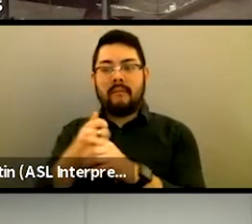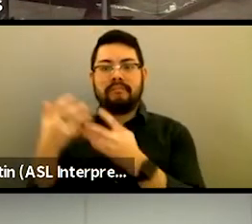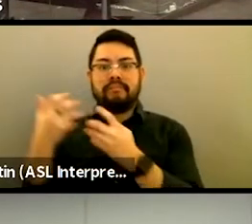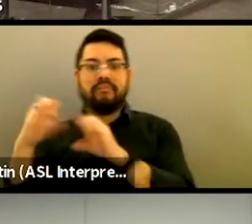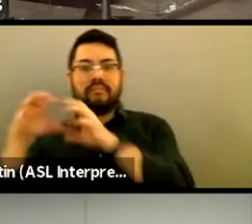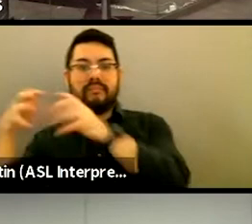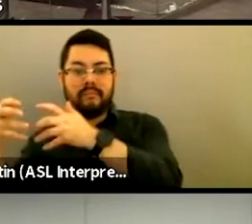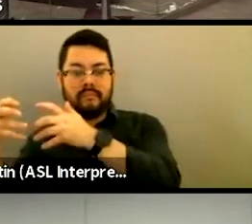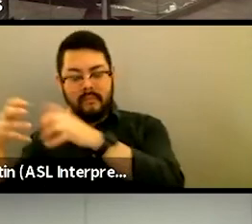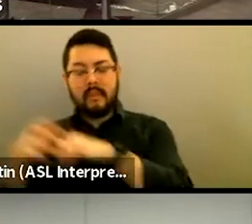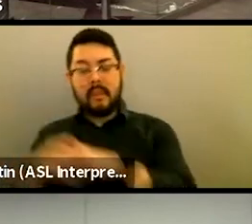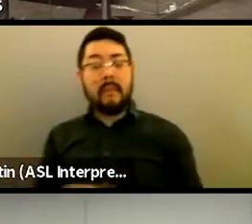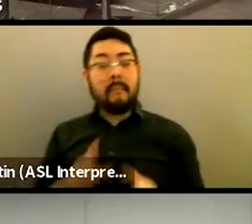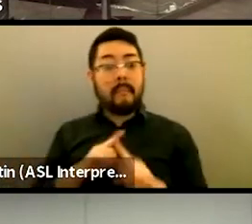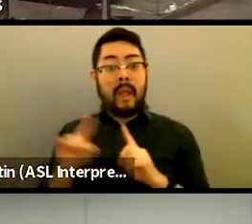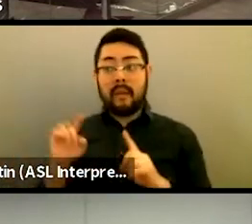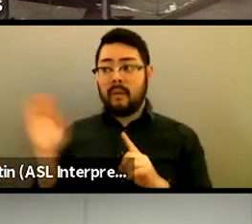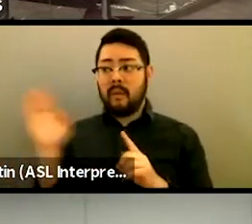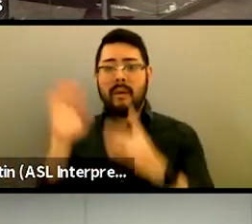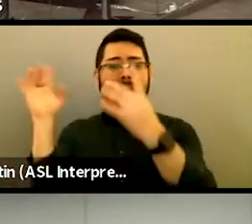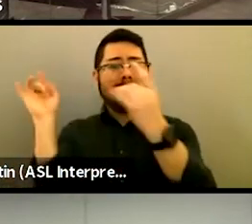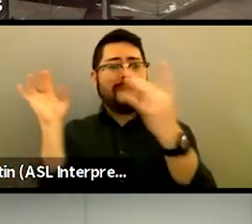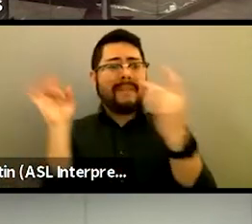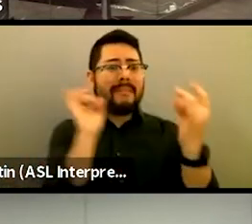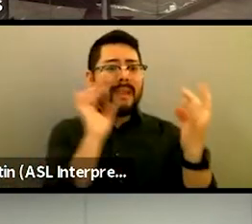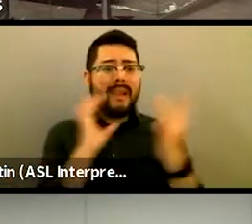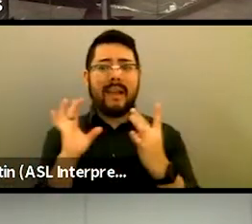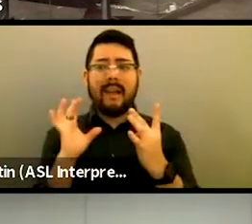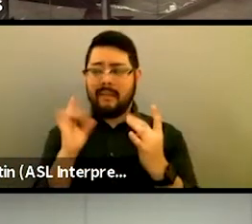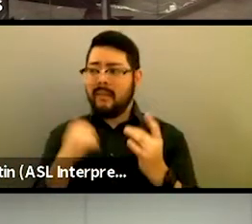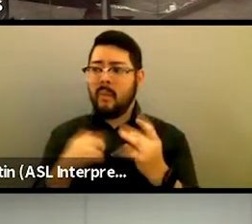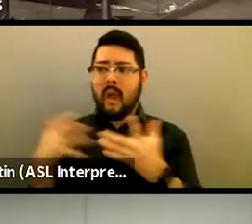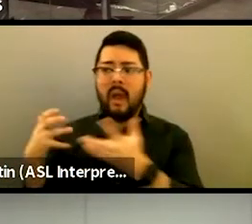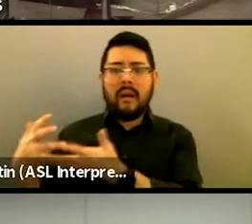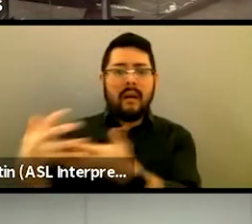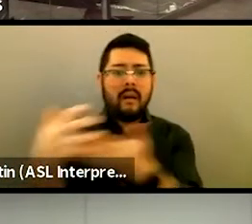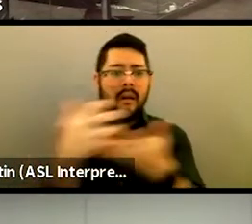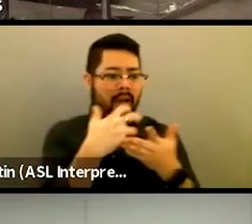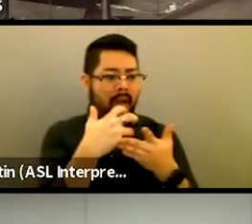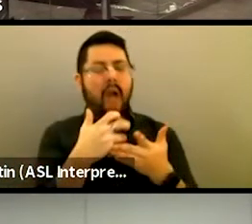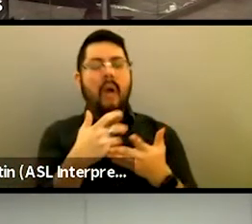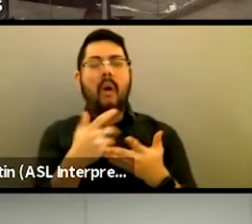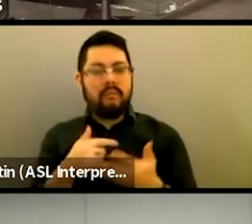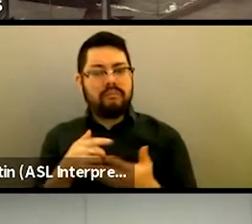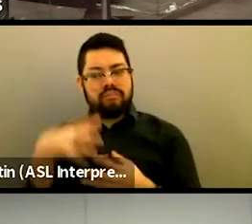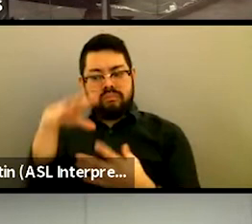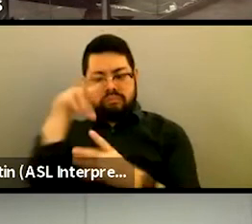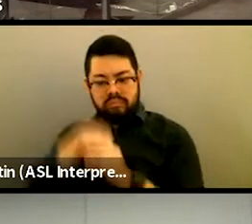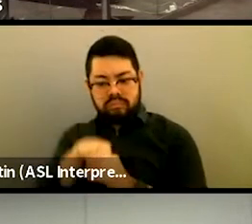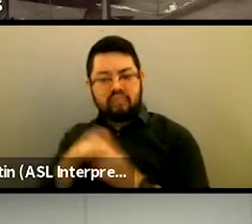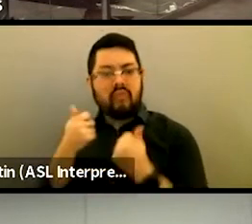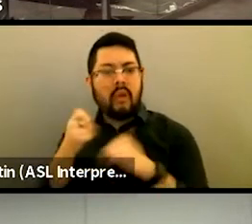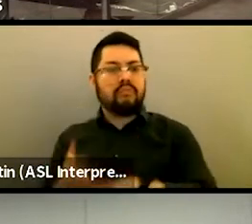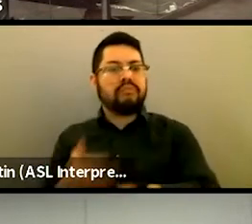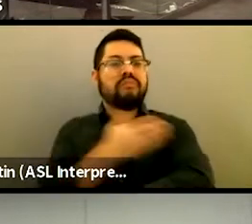consideration all of the great advice that we're getting from so many stakeholders to strengthen our plan.